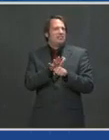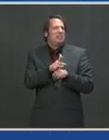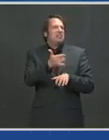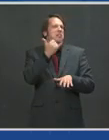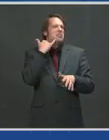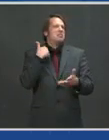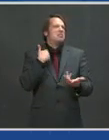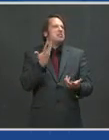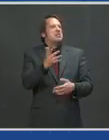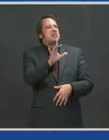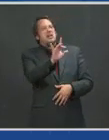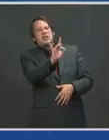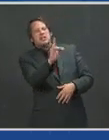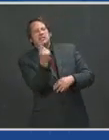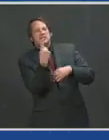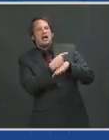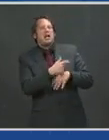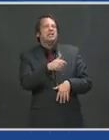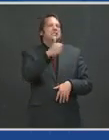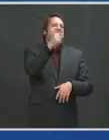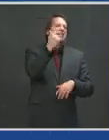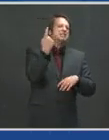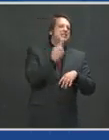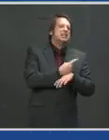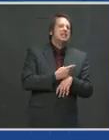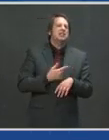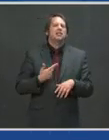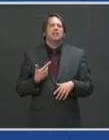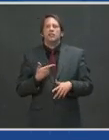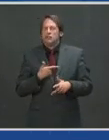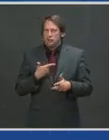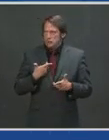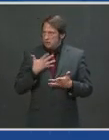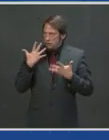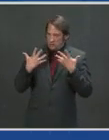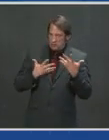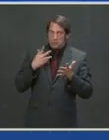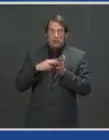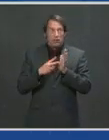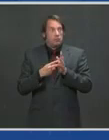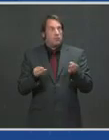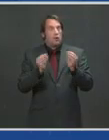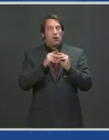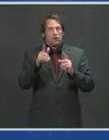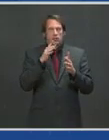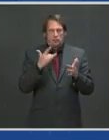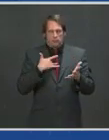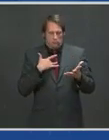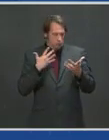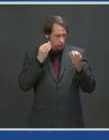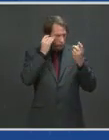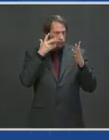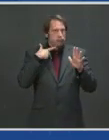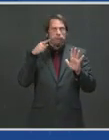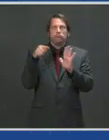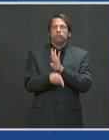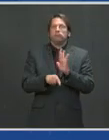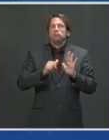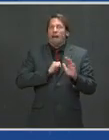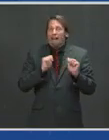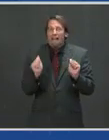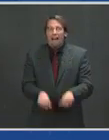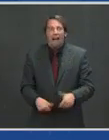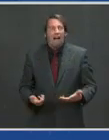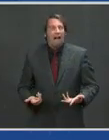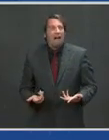days, 12 days. Look at the more suicides in the military than